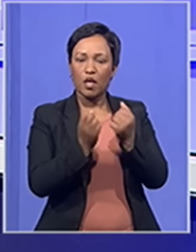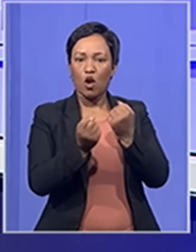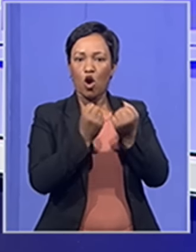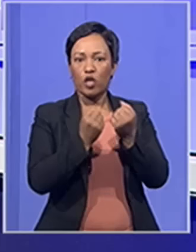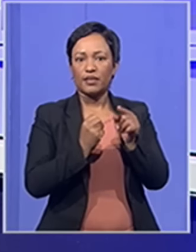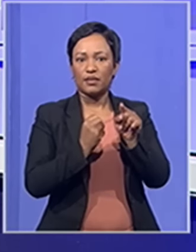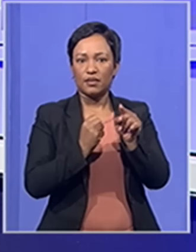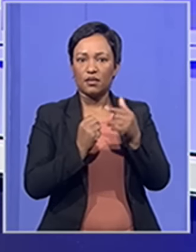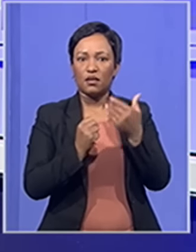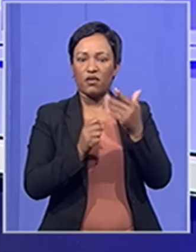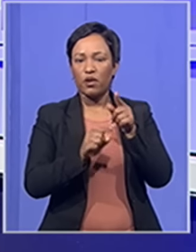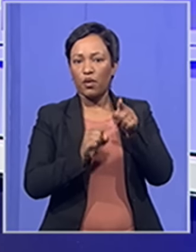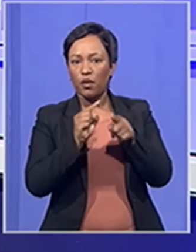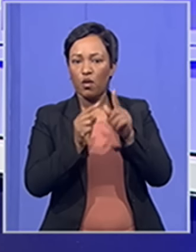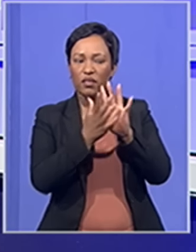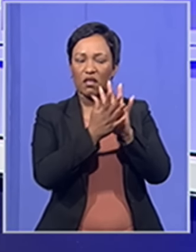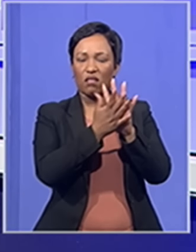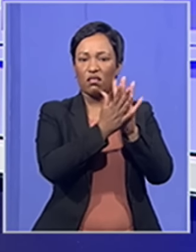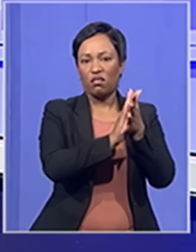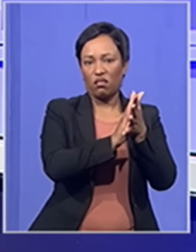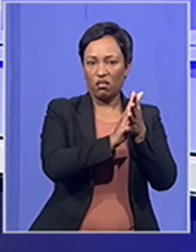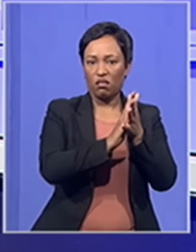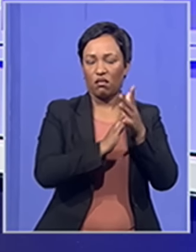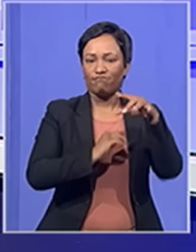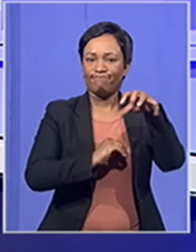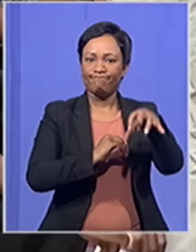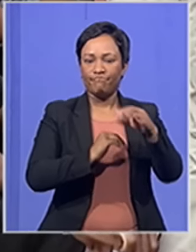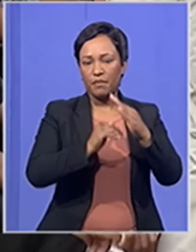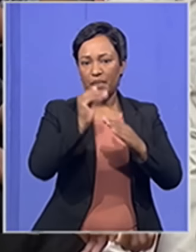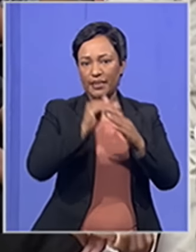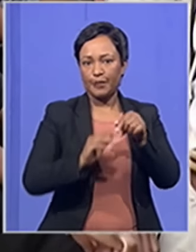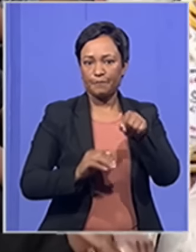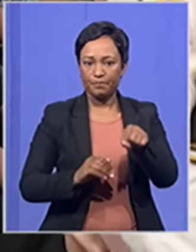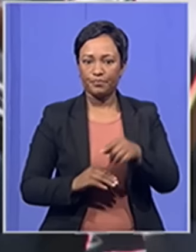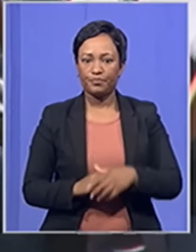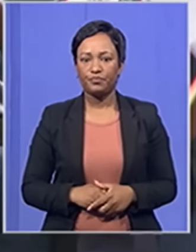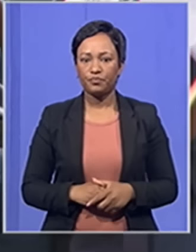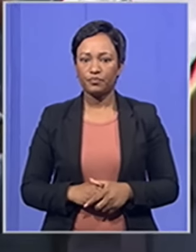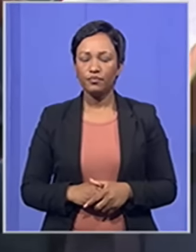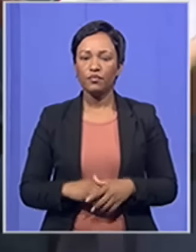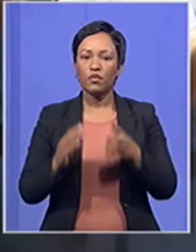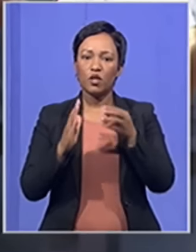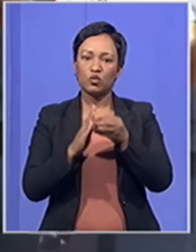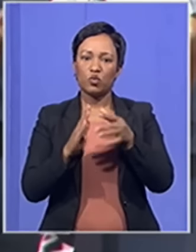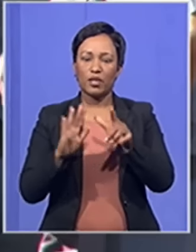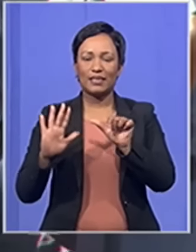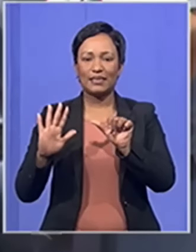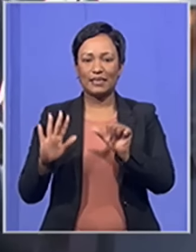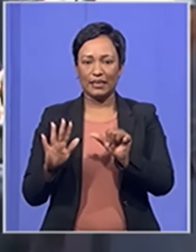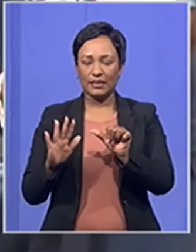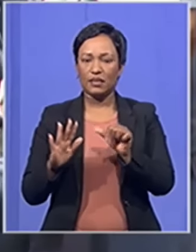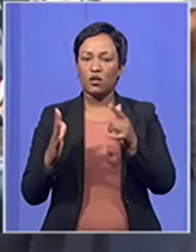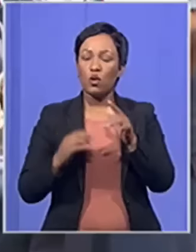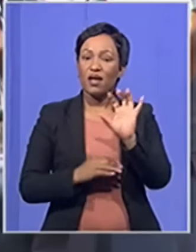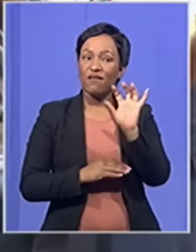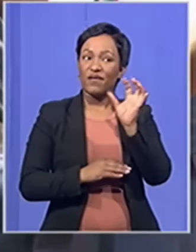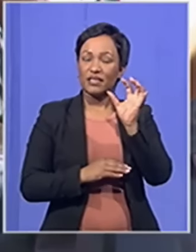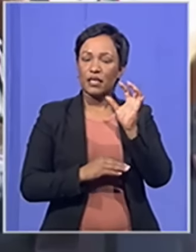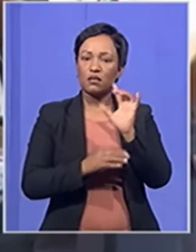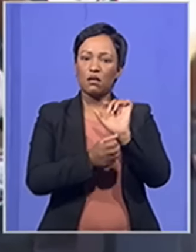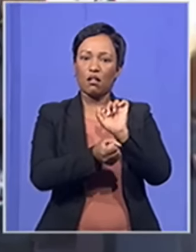ka ditatofatso tsa tshenyo ya thoto. Baithuti ba le barataro ba kwa University ya Freistata ba ne ba tshwarwa